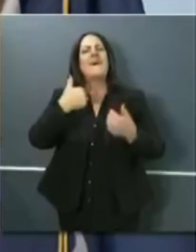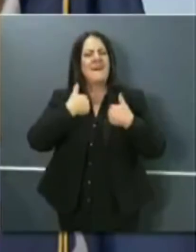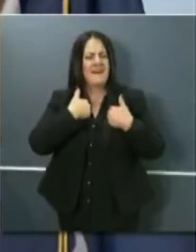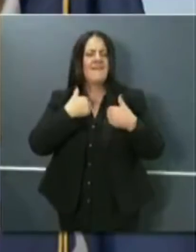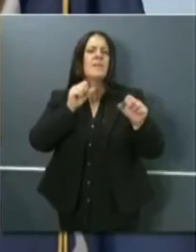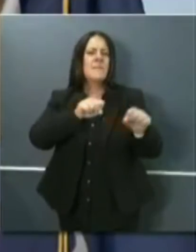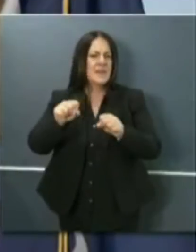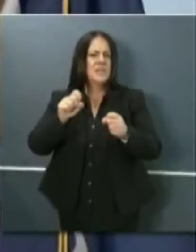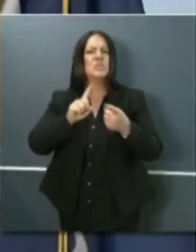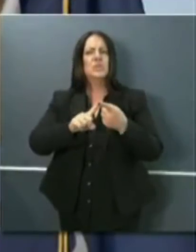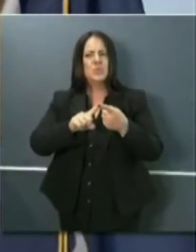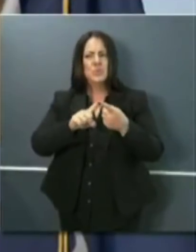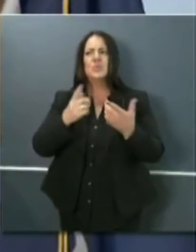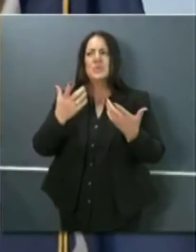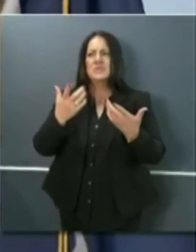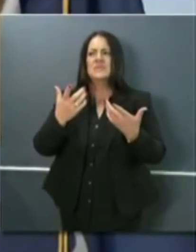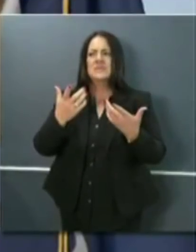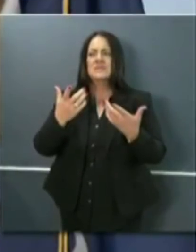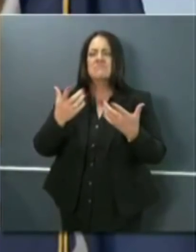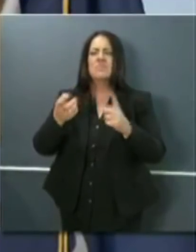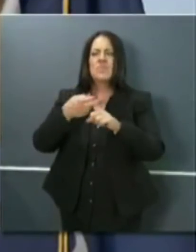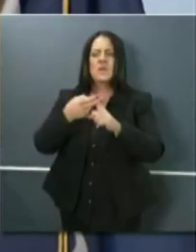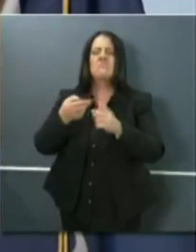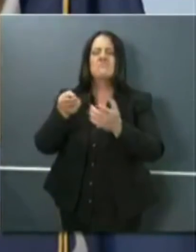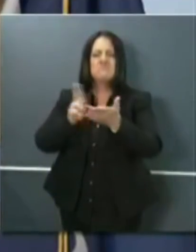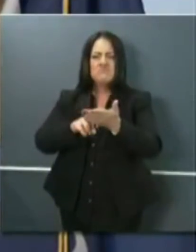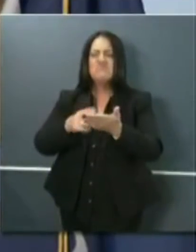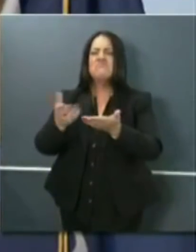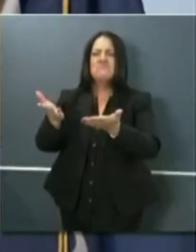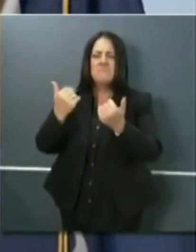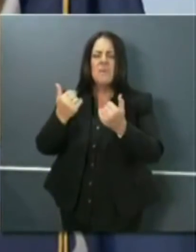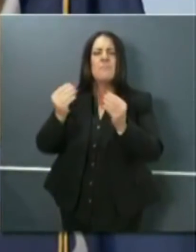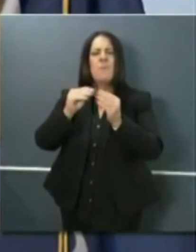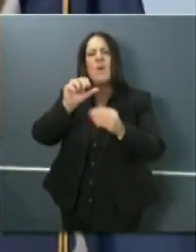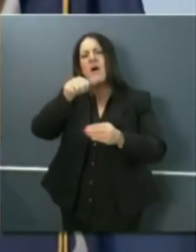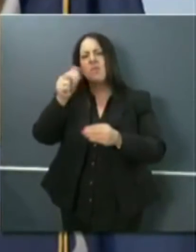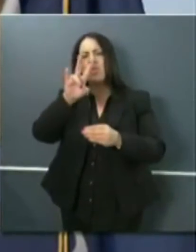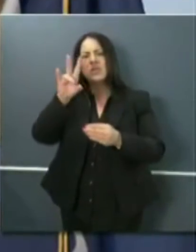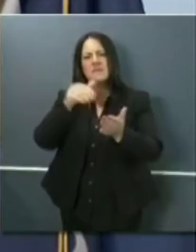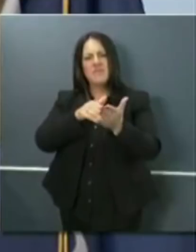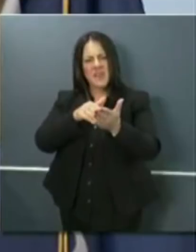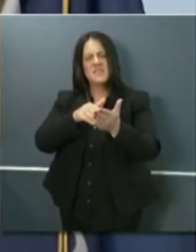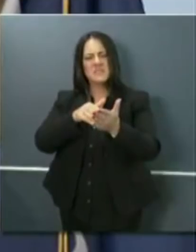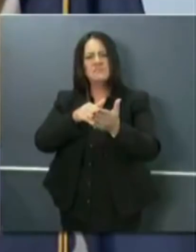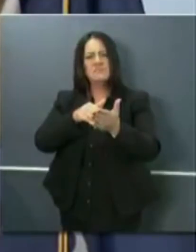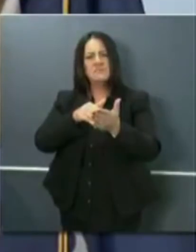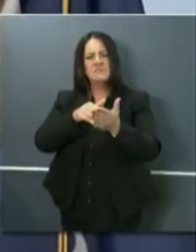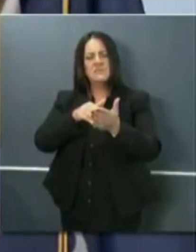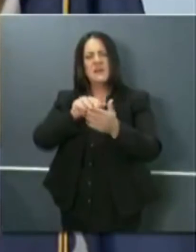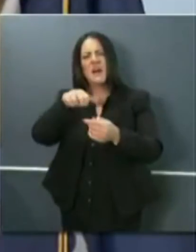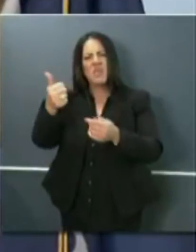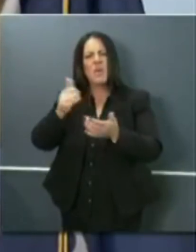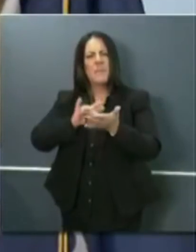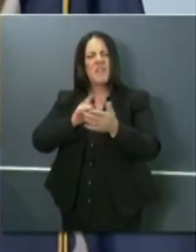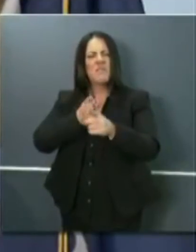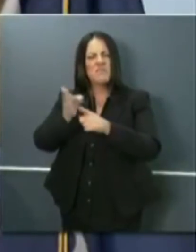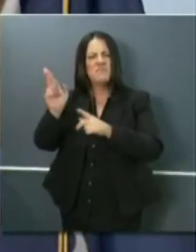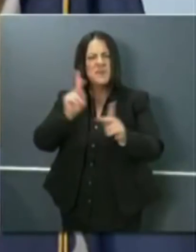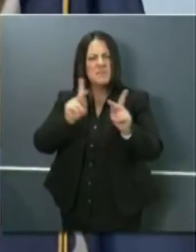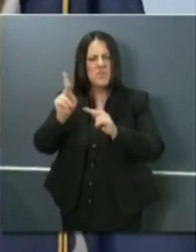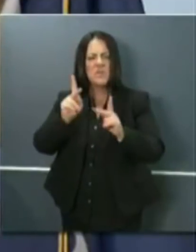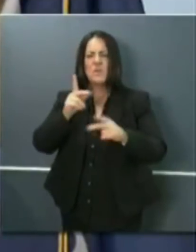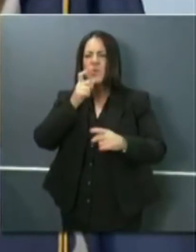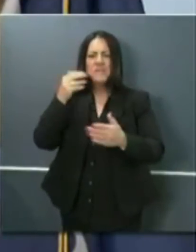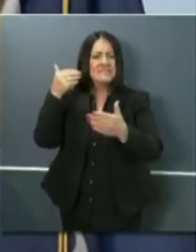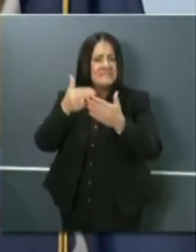additional 37,000 plus professionals that are in that time of life where they, again, may have